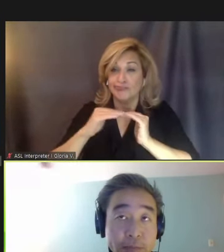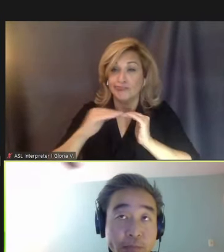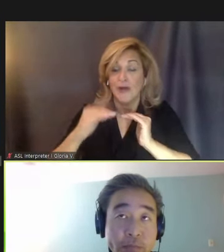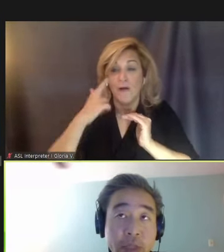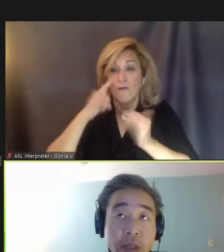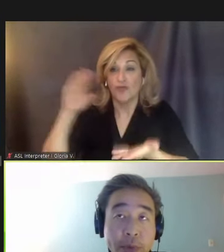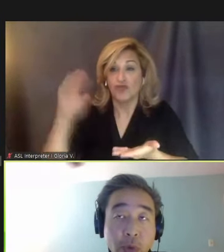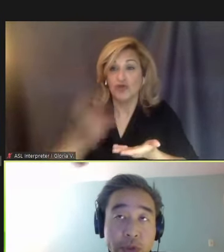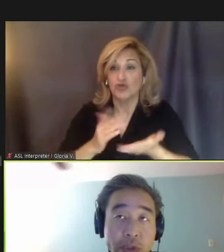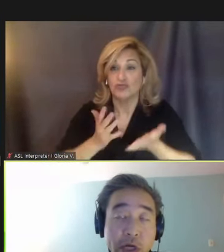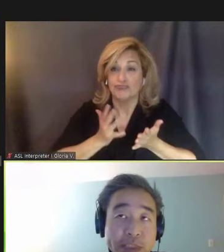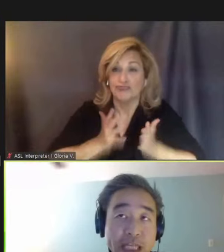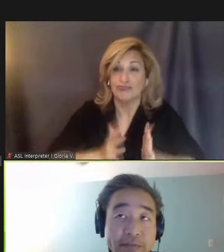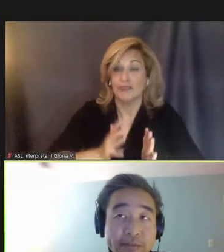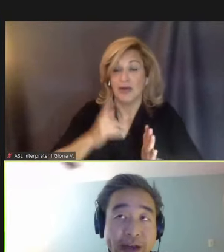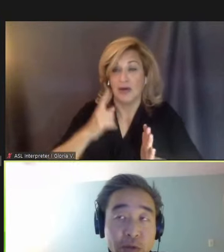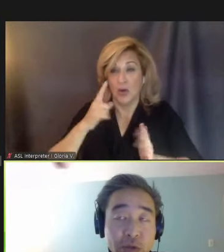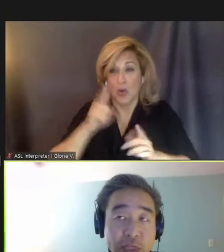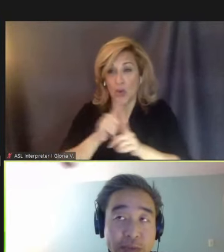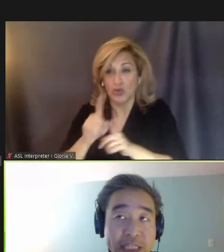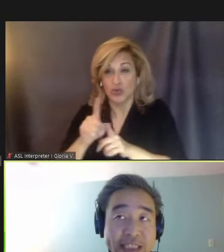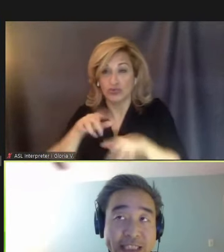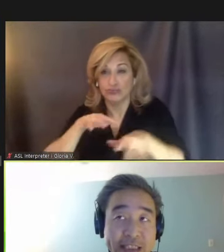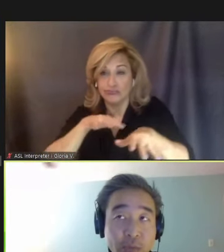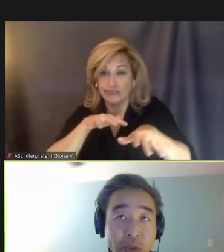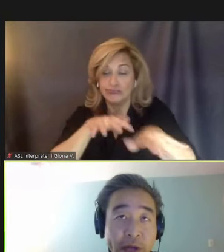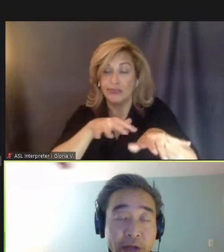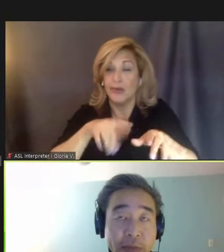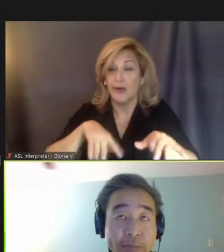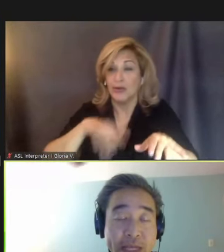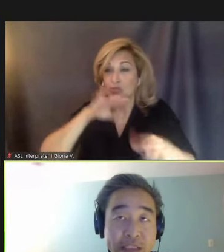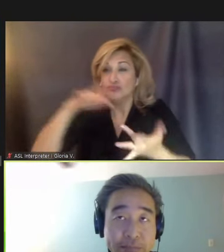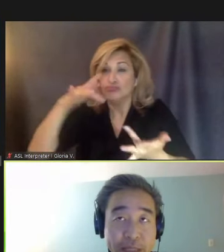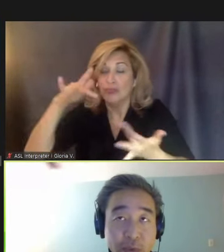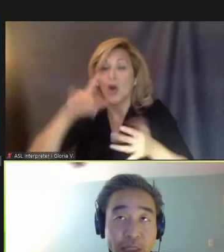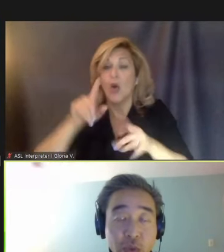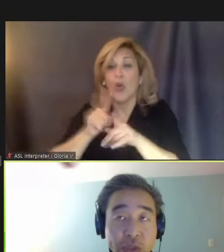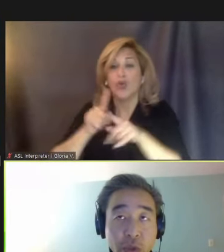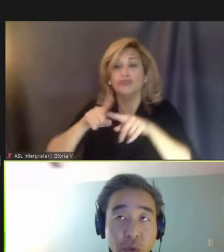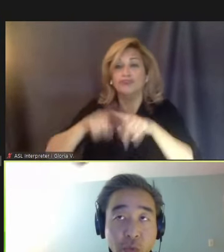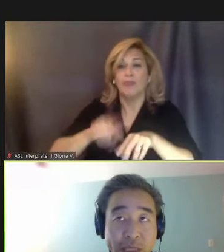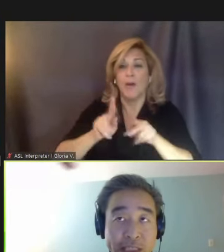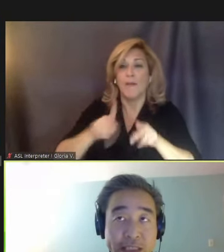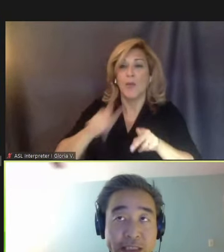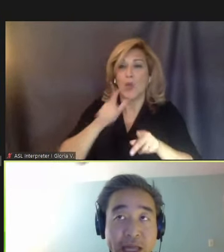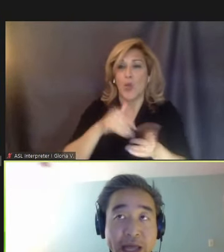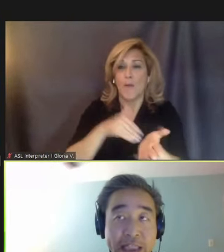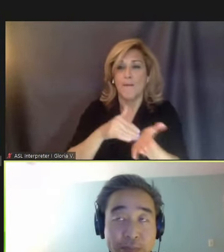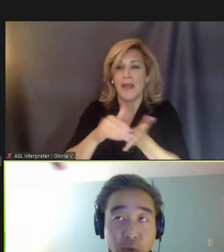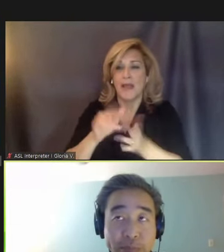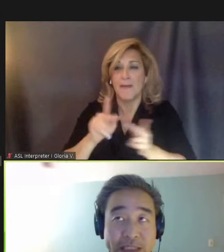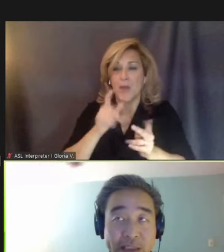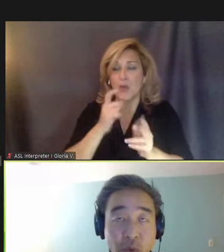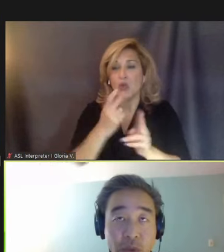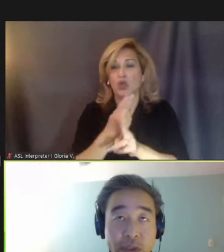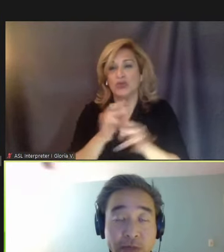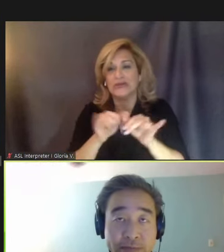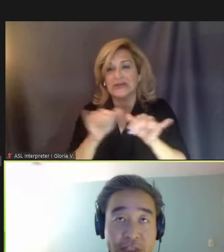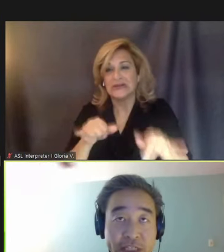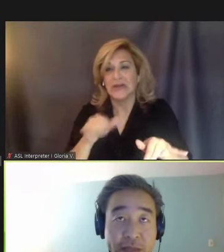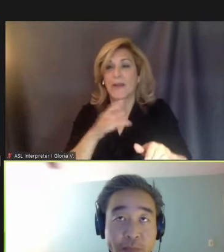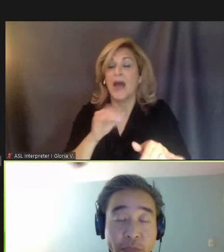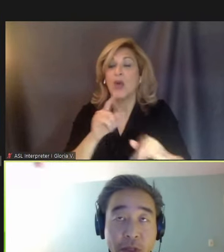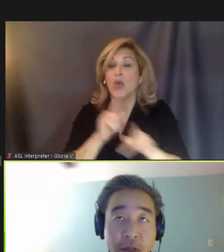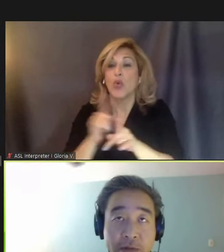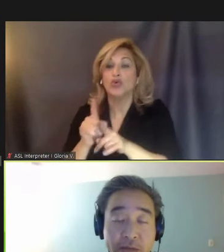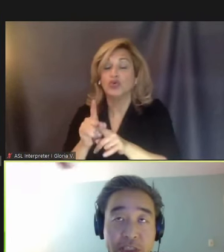pollution, but also help save a vital transportation system relied on by millions of people, including the local residents and small business owners of